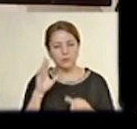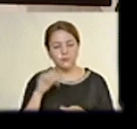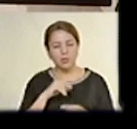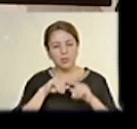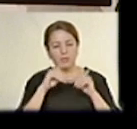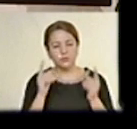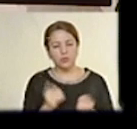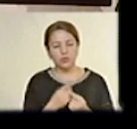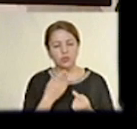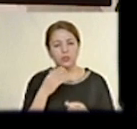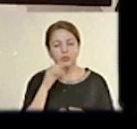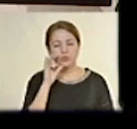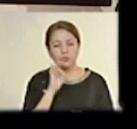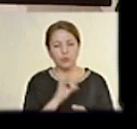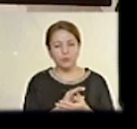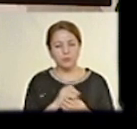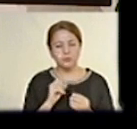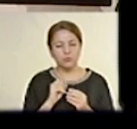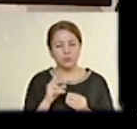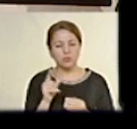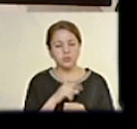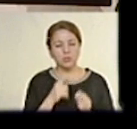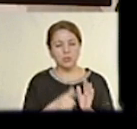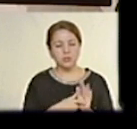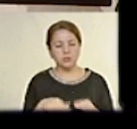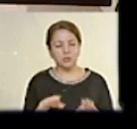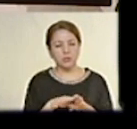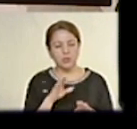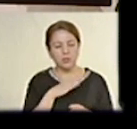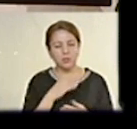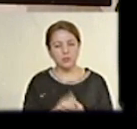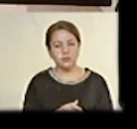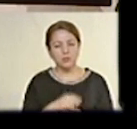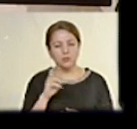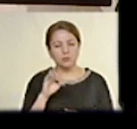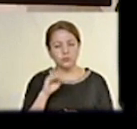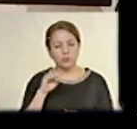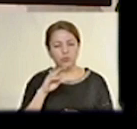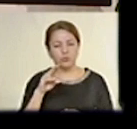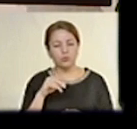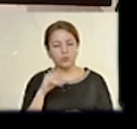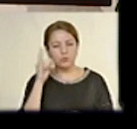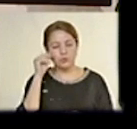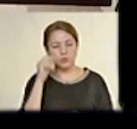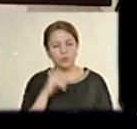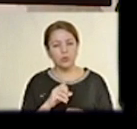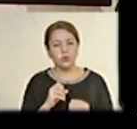ichidagi yig'indimiz 12 dan 7 ga teng ekan. Butun songa 12 dan